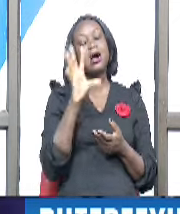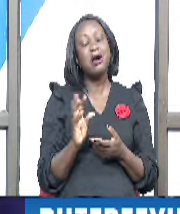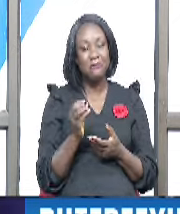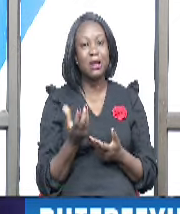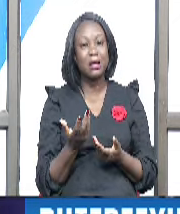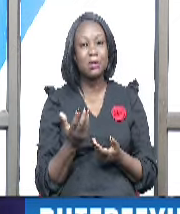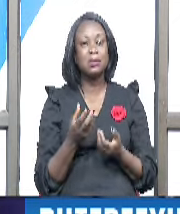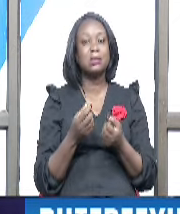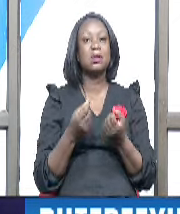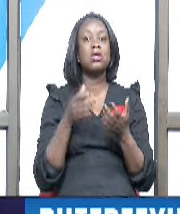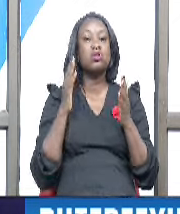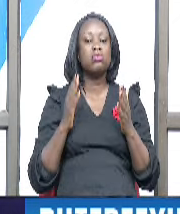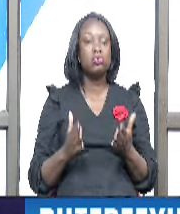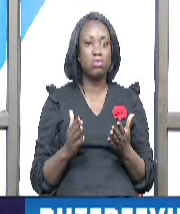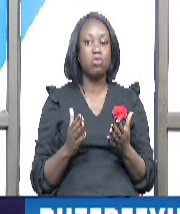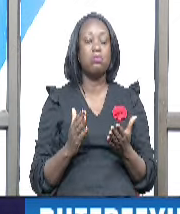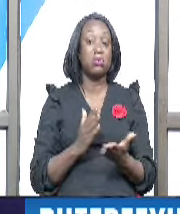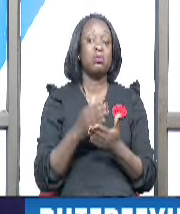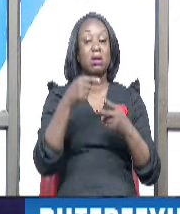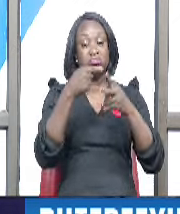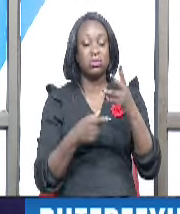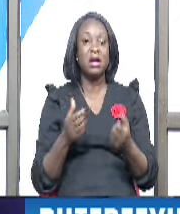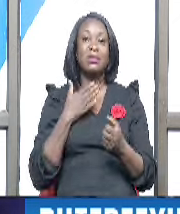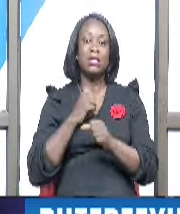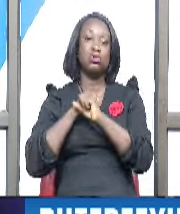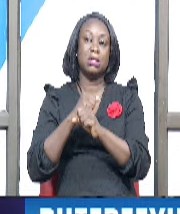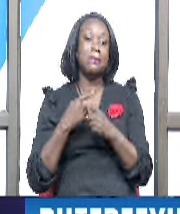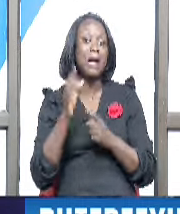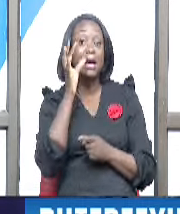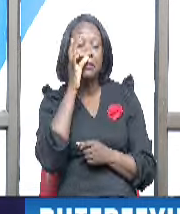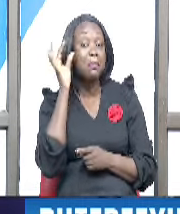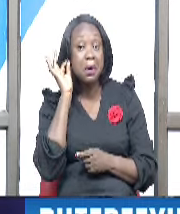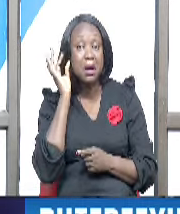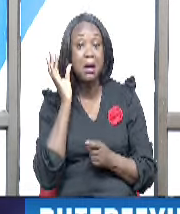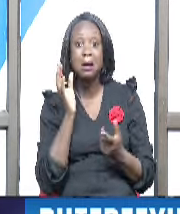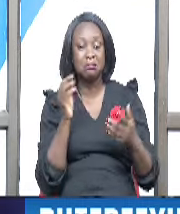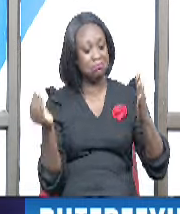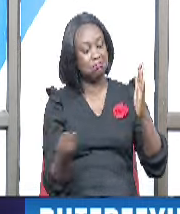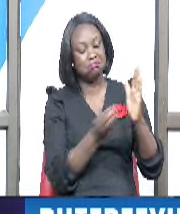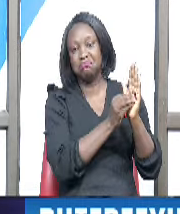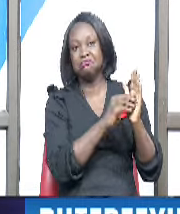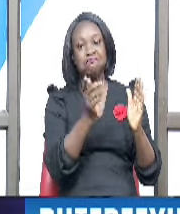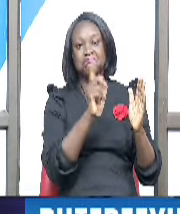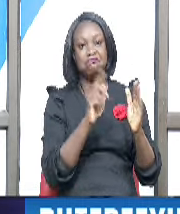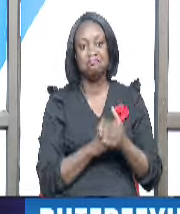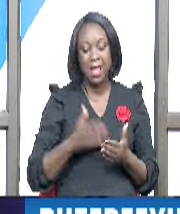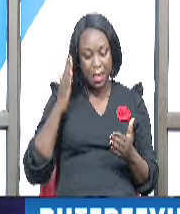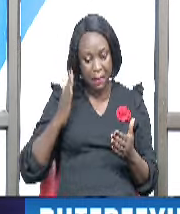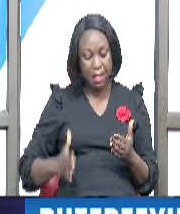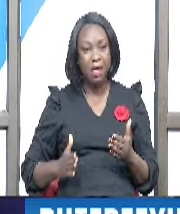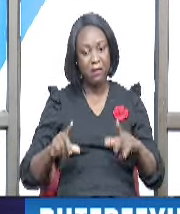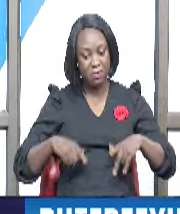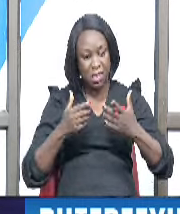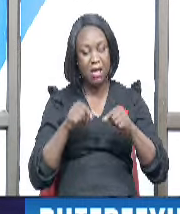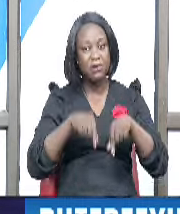there are very many human rights that need to be protected, but LGBTQ doesn't fit in the shape, morals, and the ways of lives